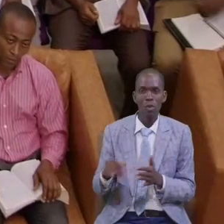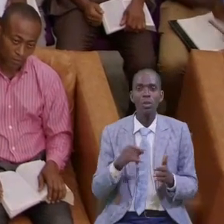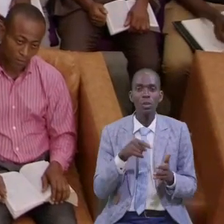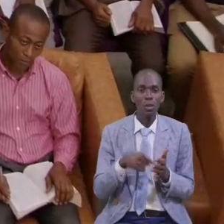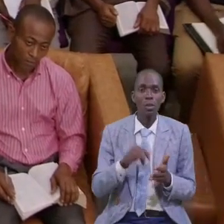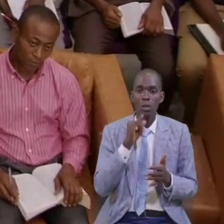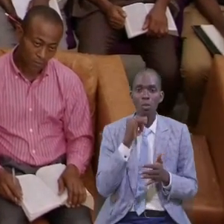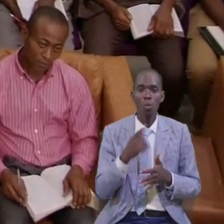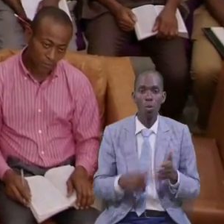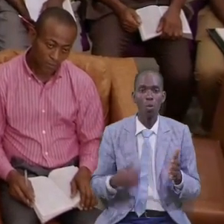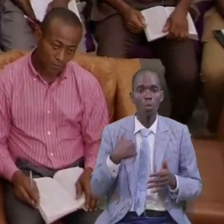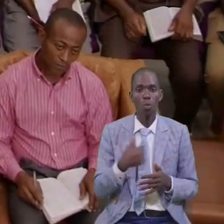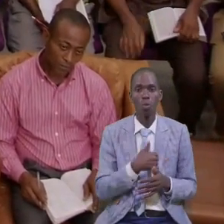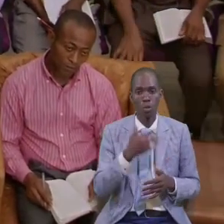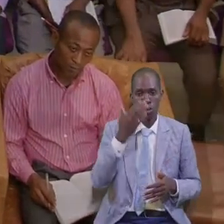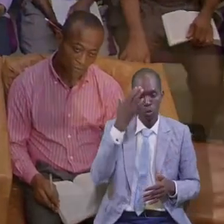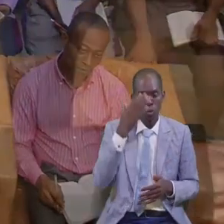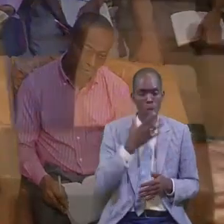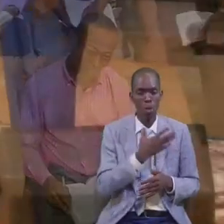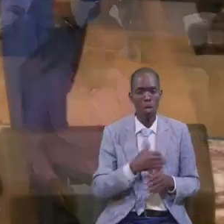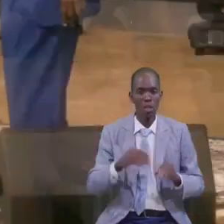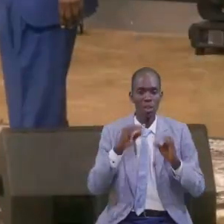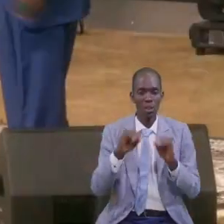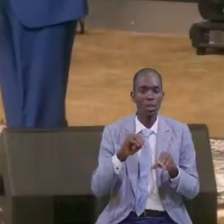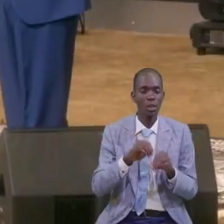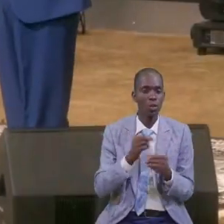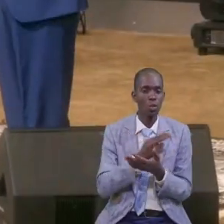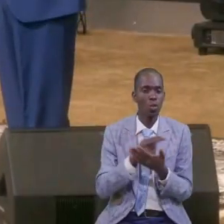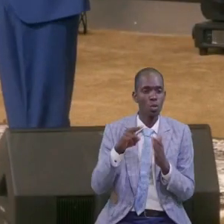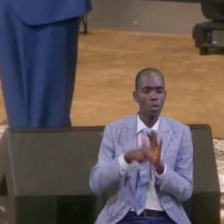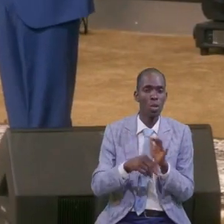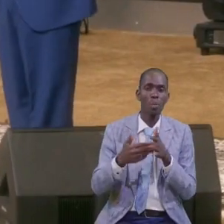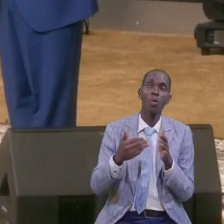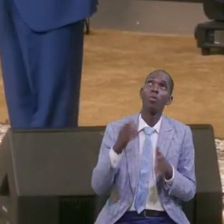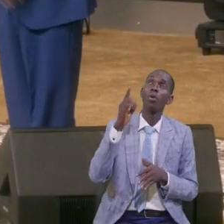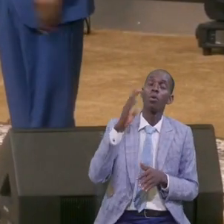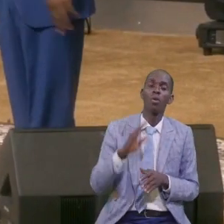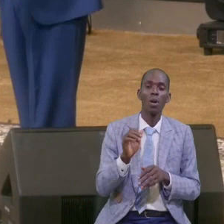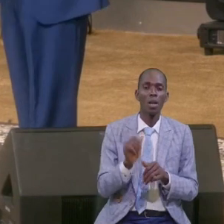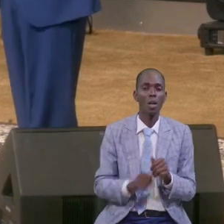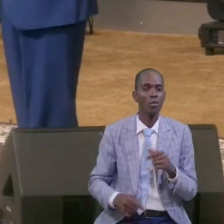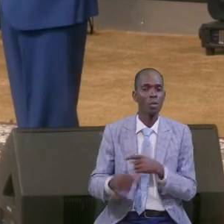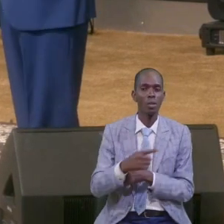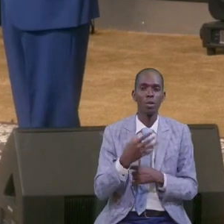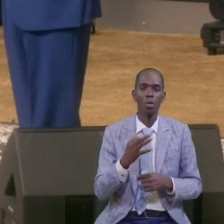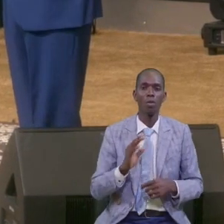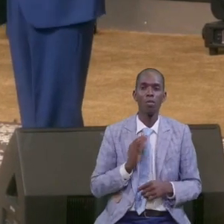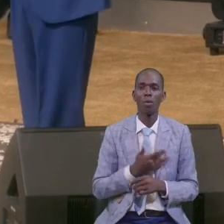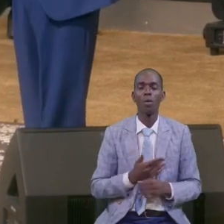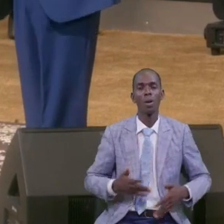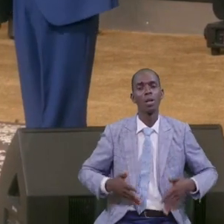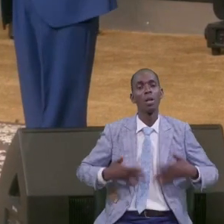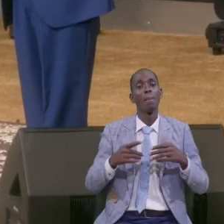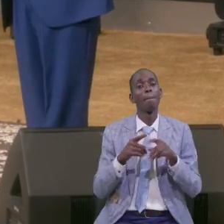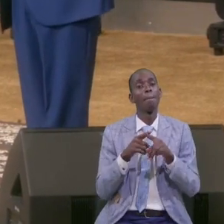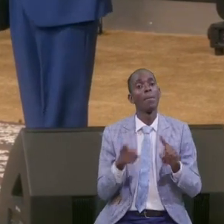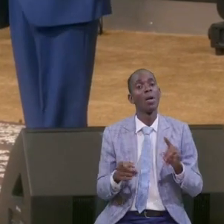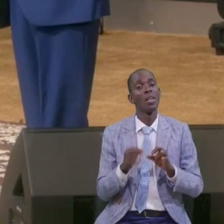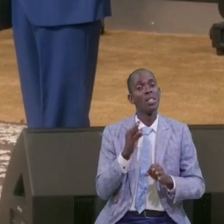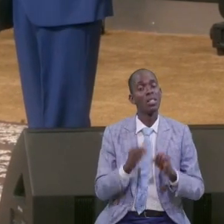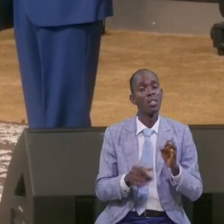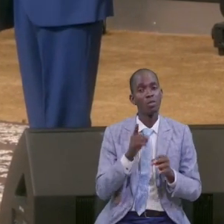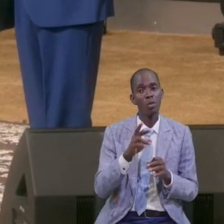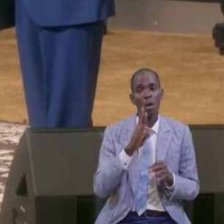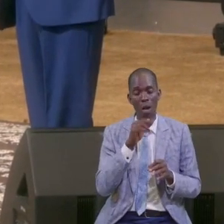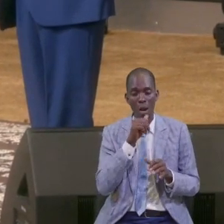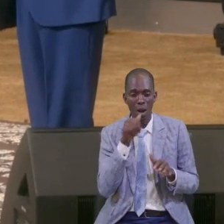we teach in holiness and righteousness before God all the days of our lives. But if you're hiding them, you